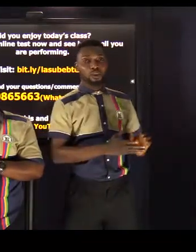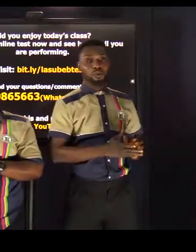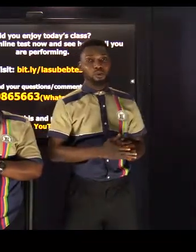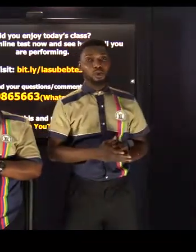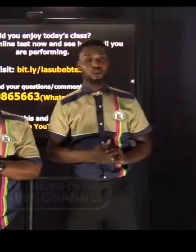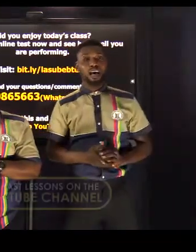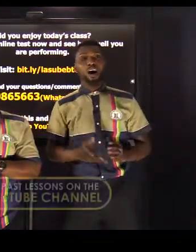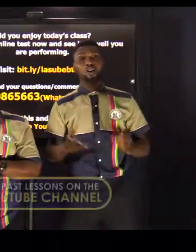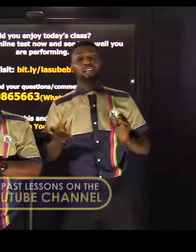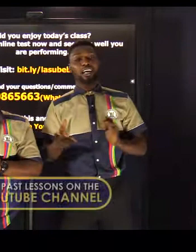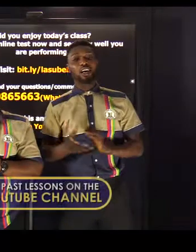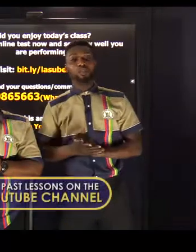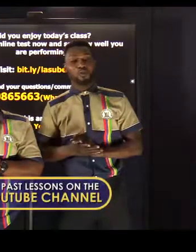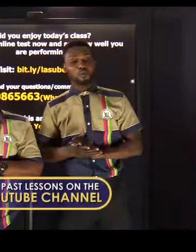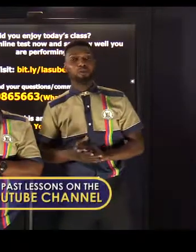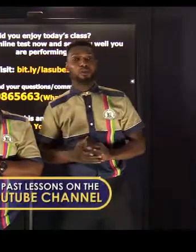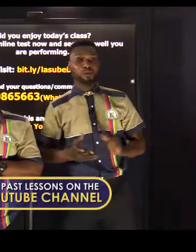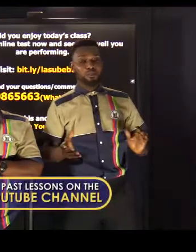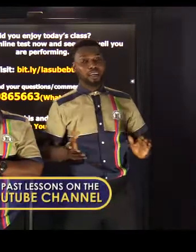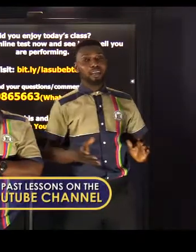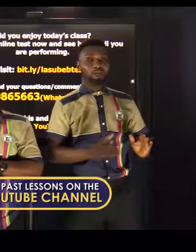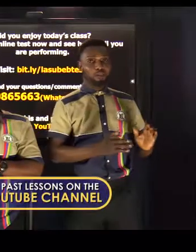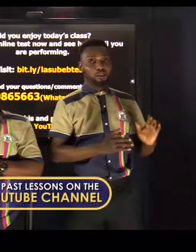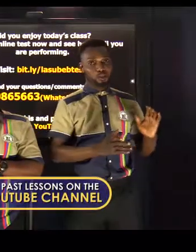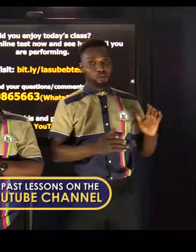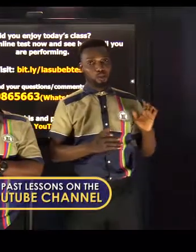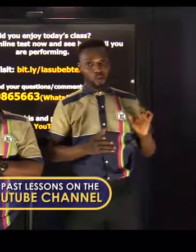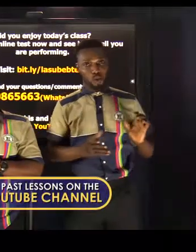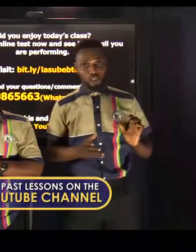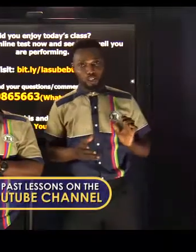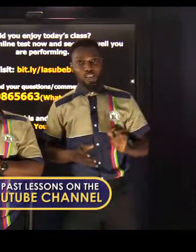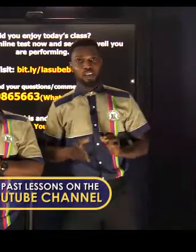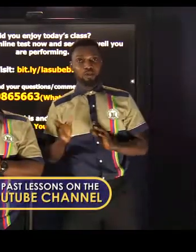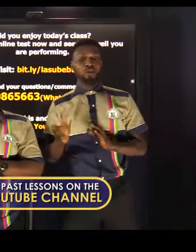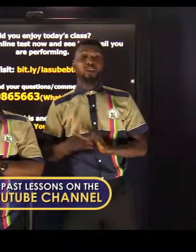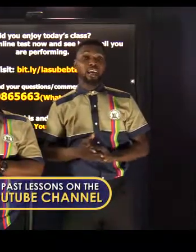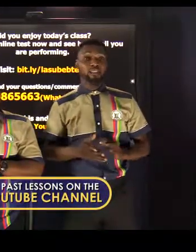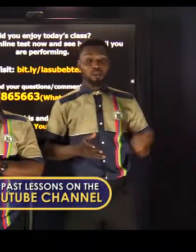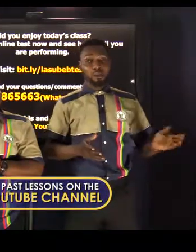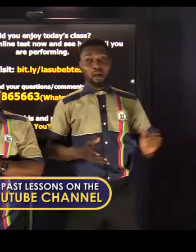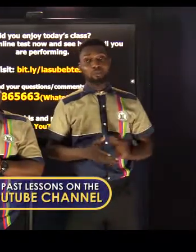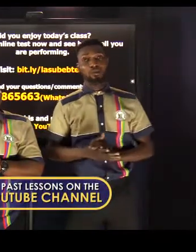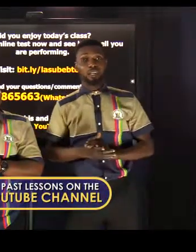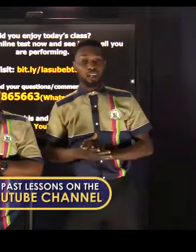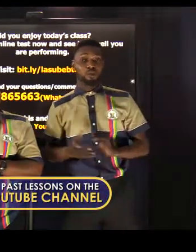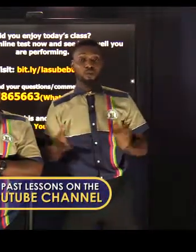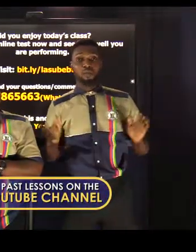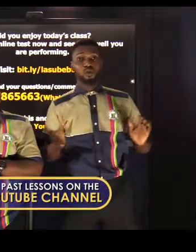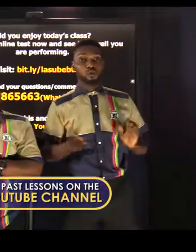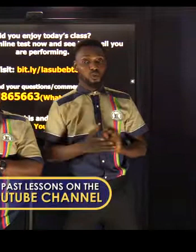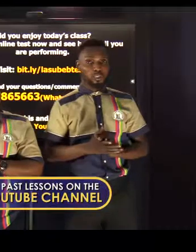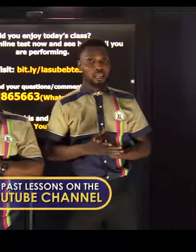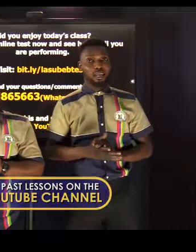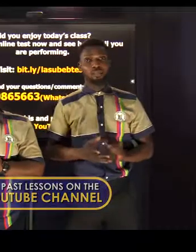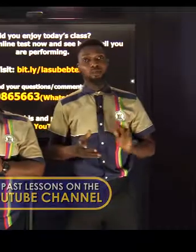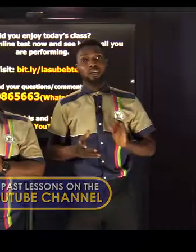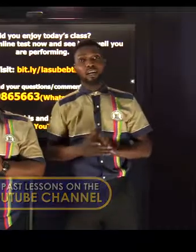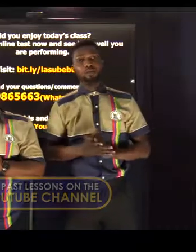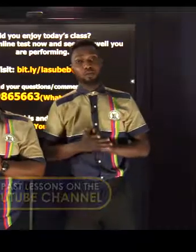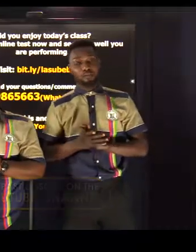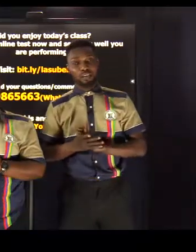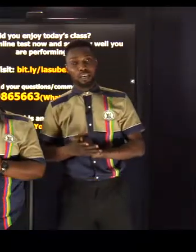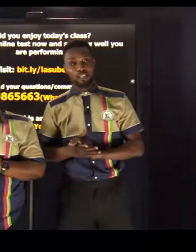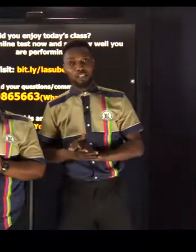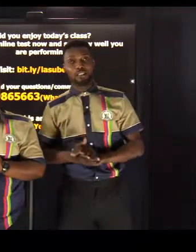and previous ones are on LASUBEB YouTube channel for you to watch. You can subscribe to LASUBEB YouTube channel to